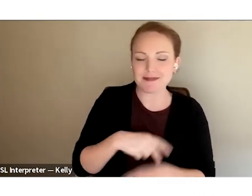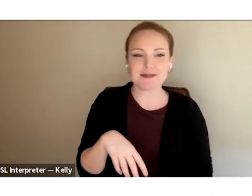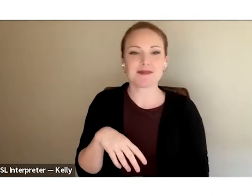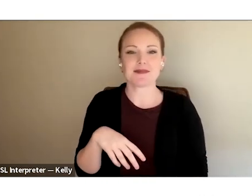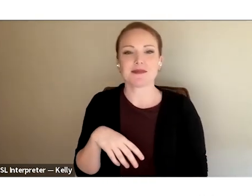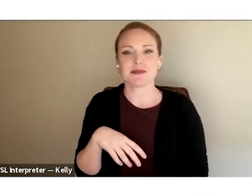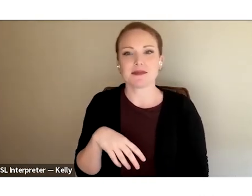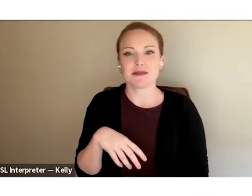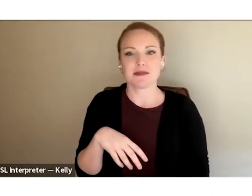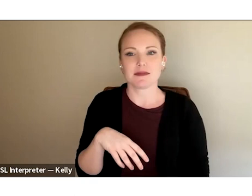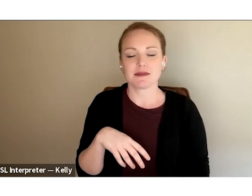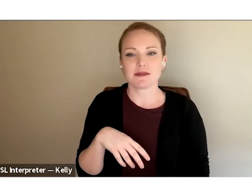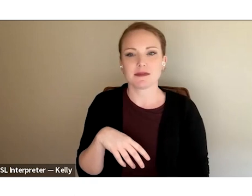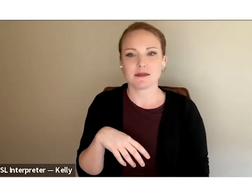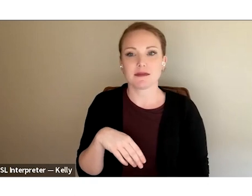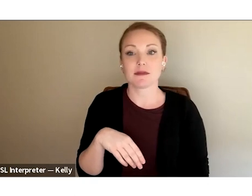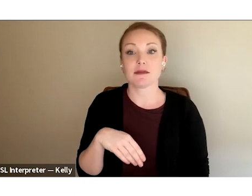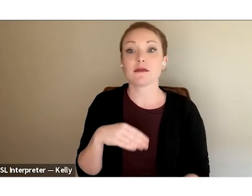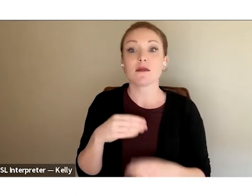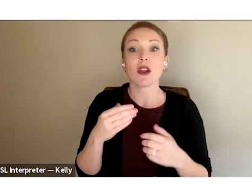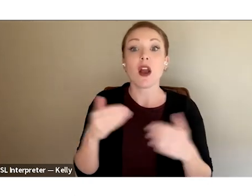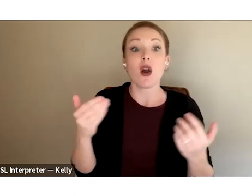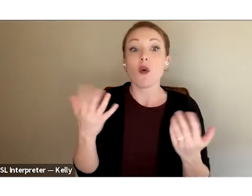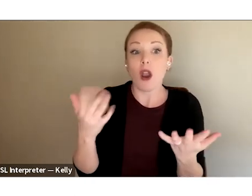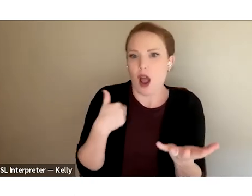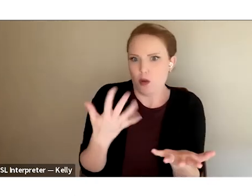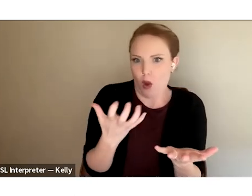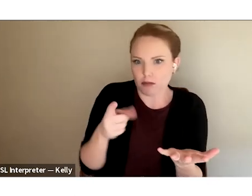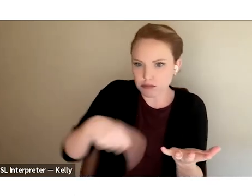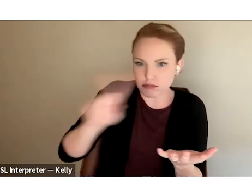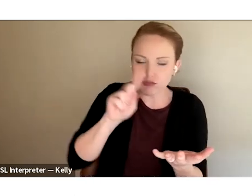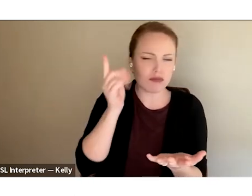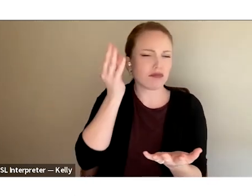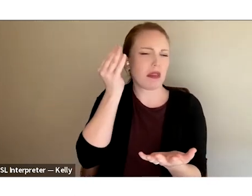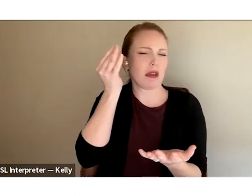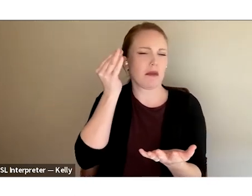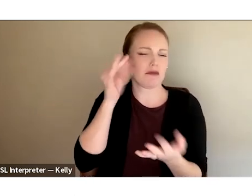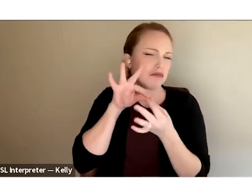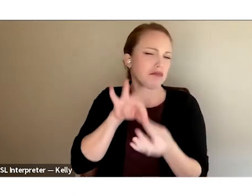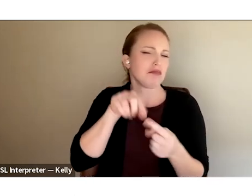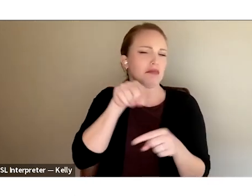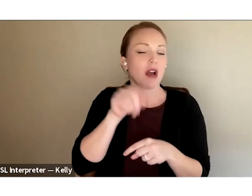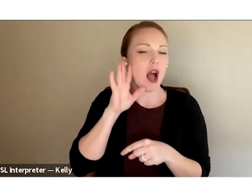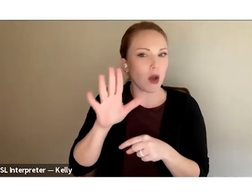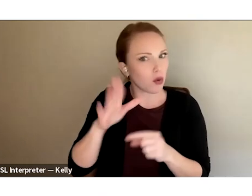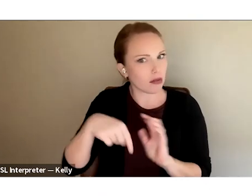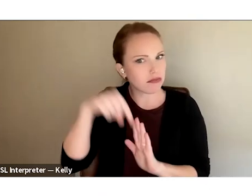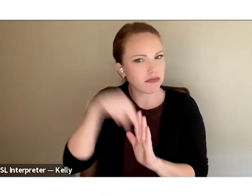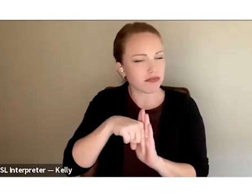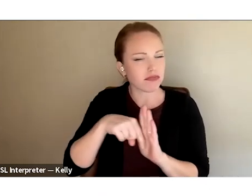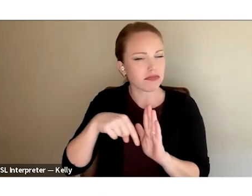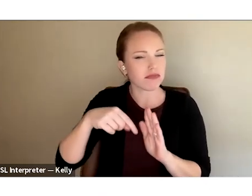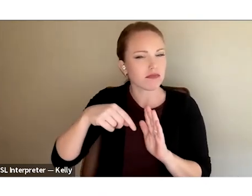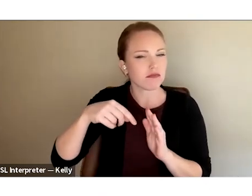So what I want us to think about with this is, I'm going to go deeper, so don't worry about